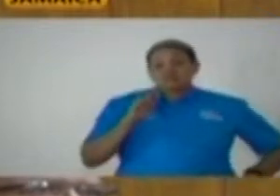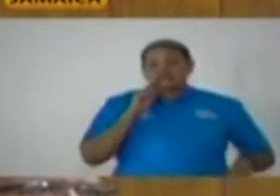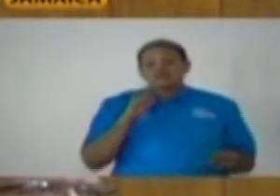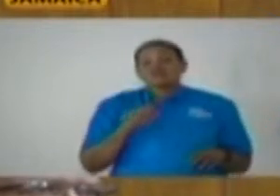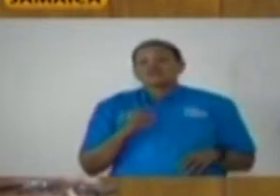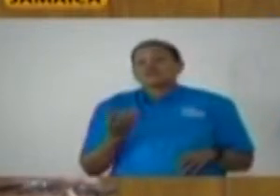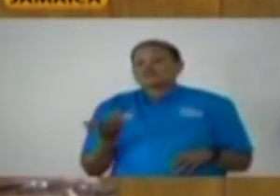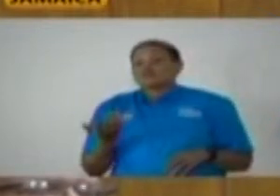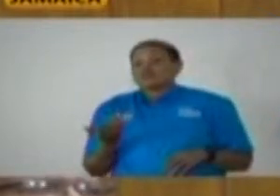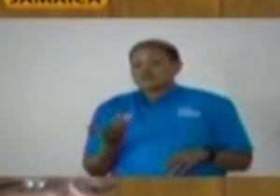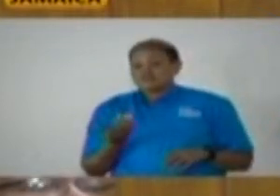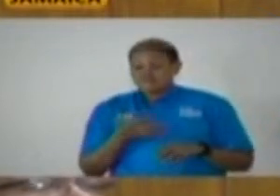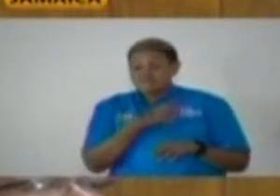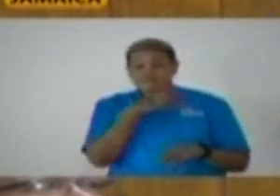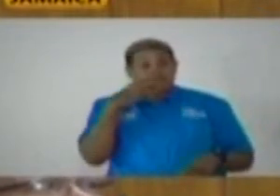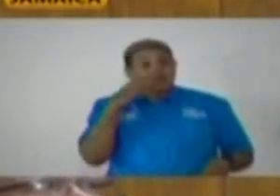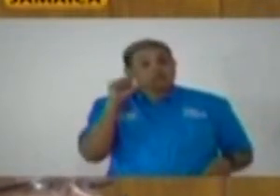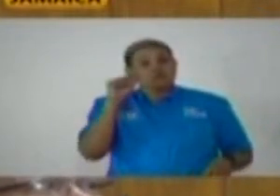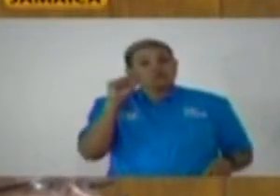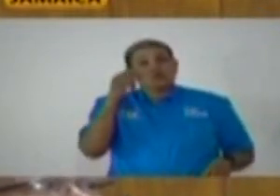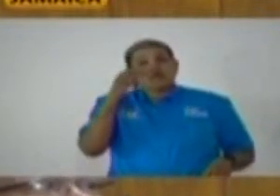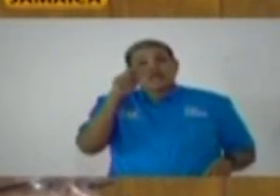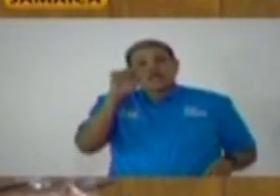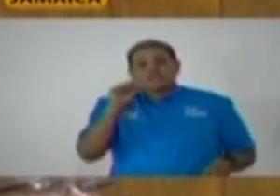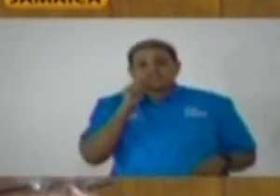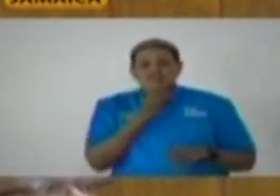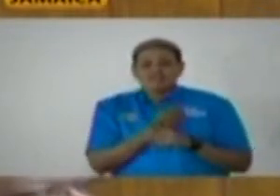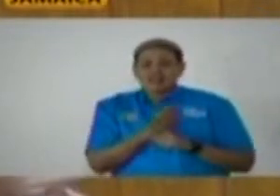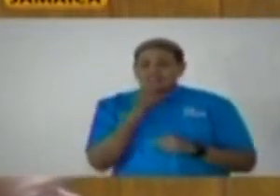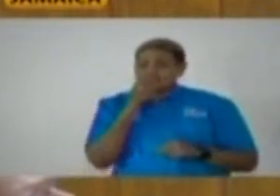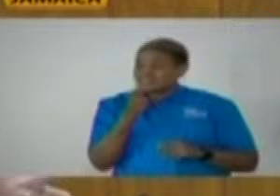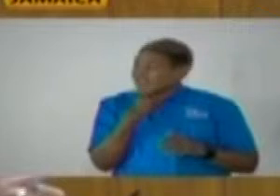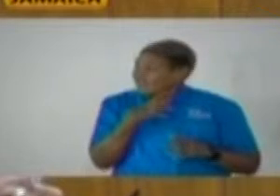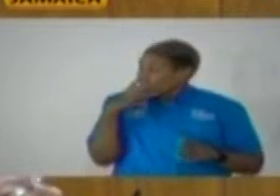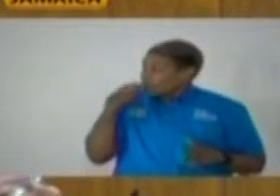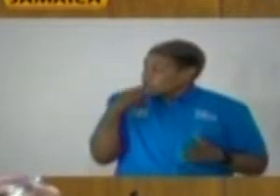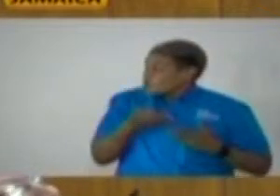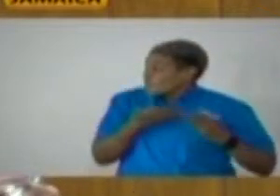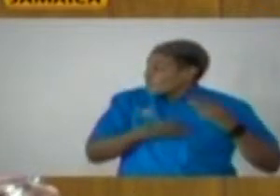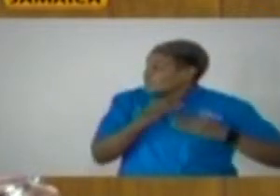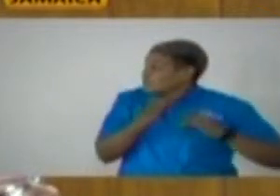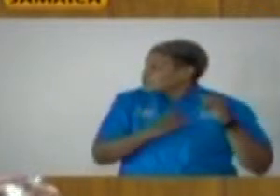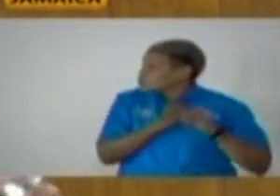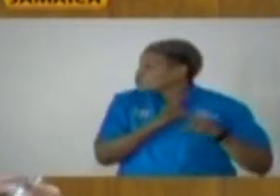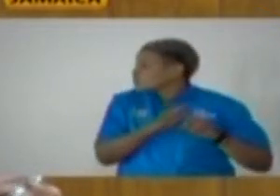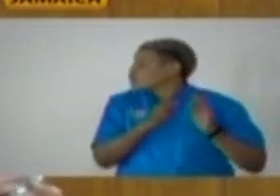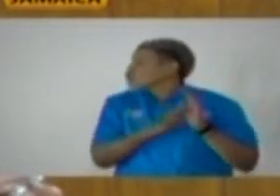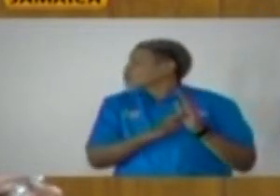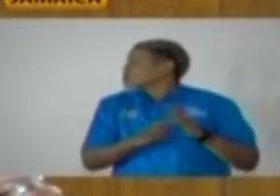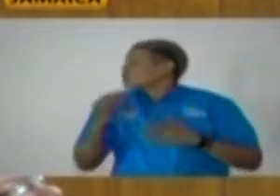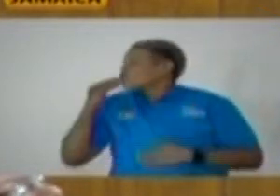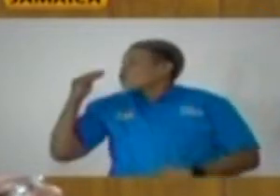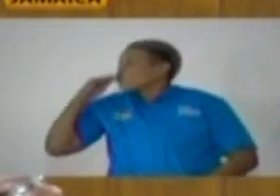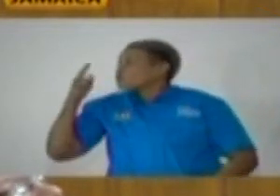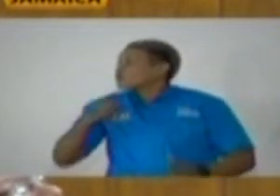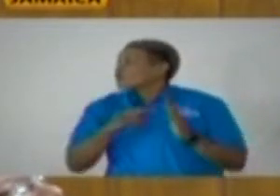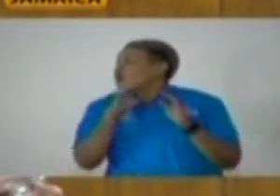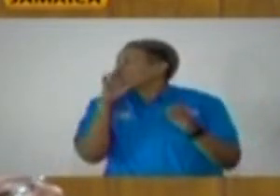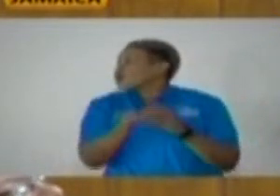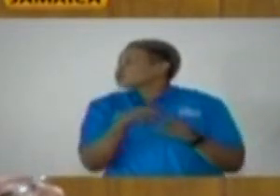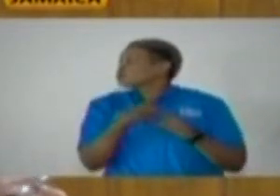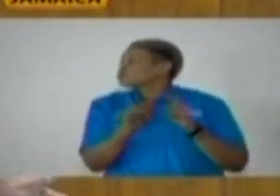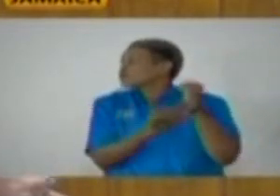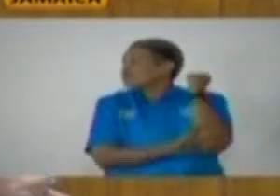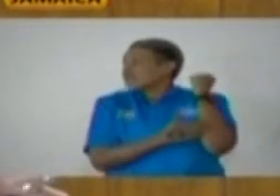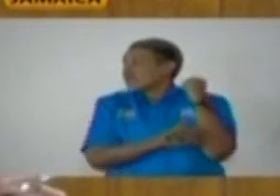20 hectares and above. So the farms are not just economic institutions, they also represent homes. They also contribute to the